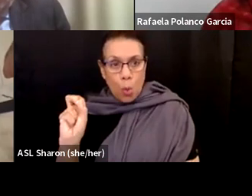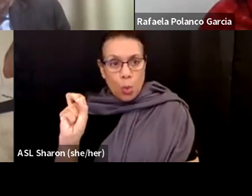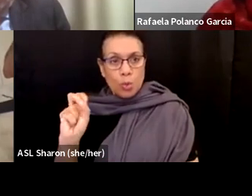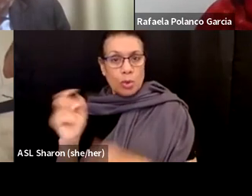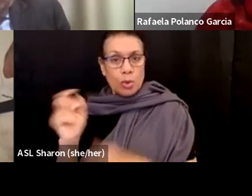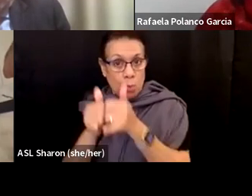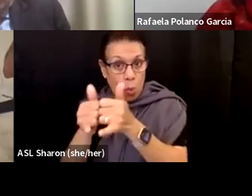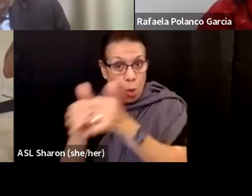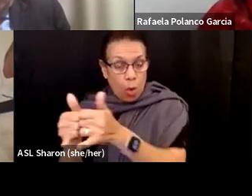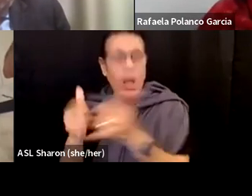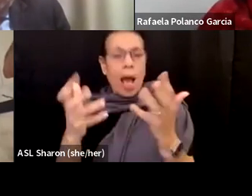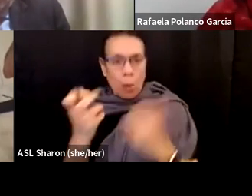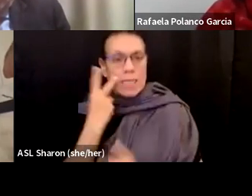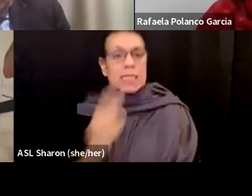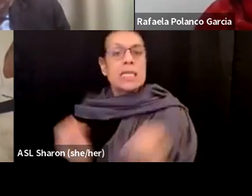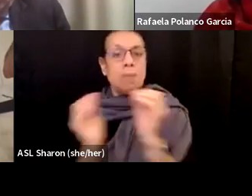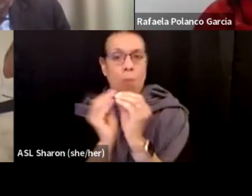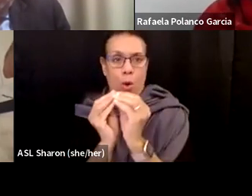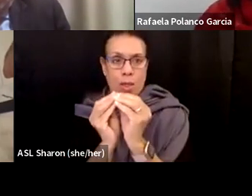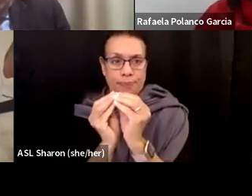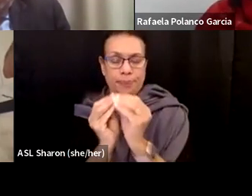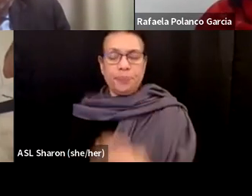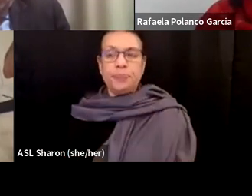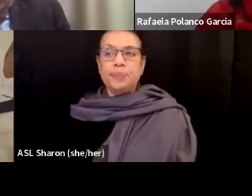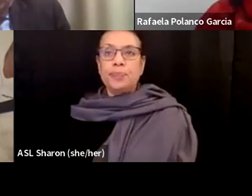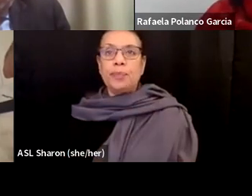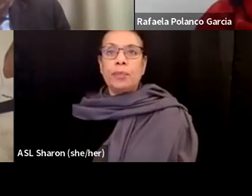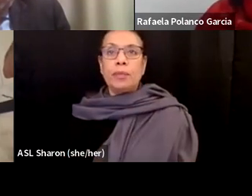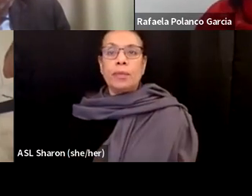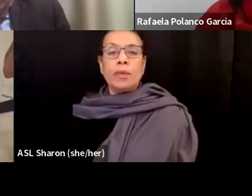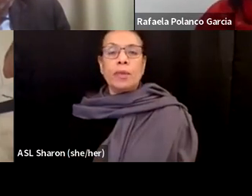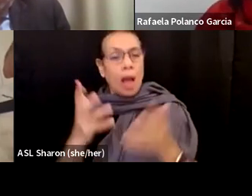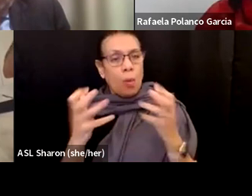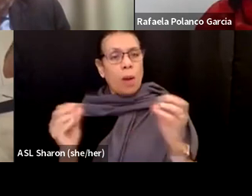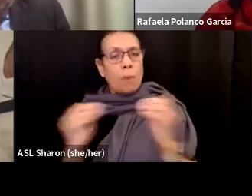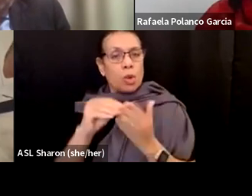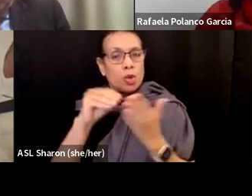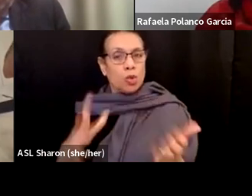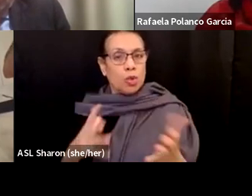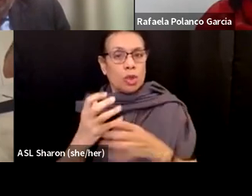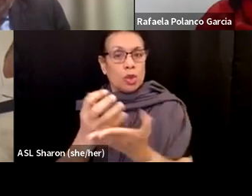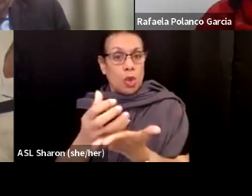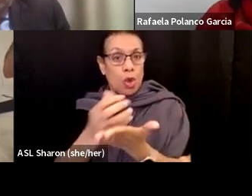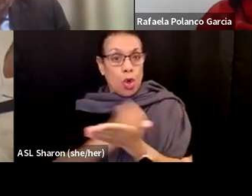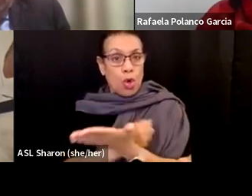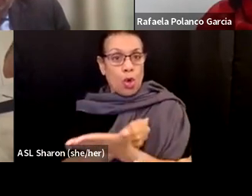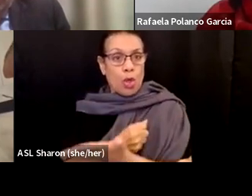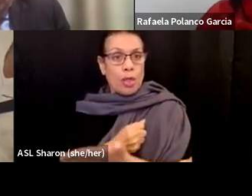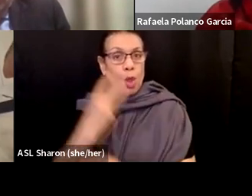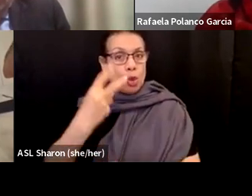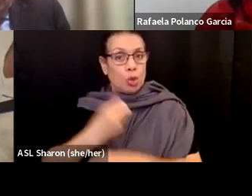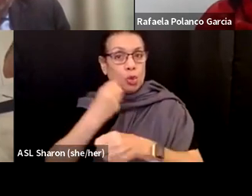see more of them i'd also like to see more of our students earning an associate's degree before they